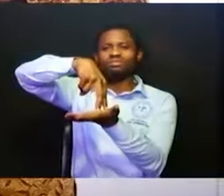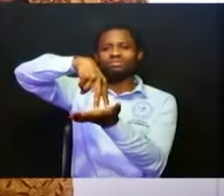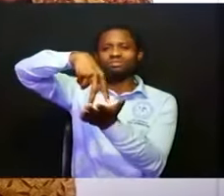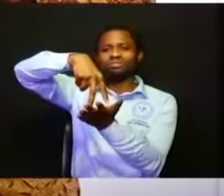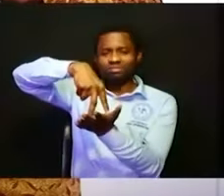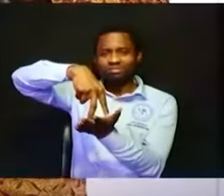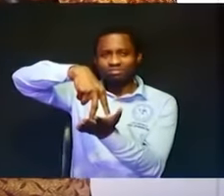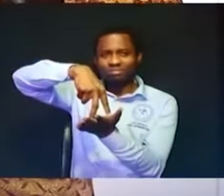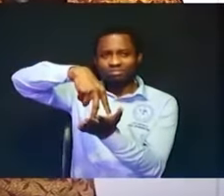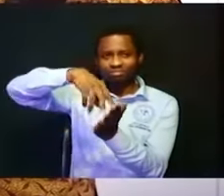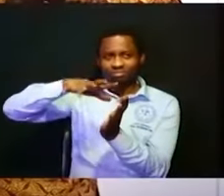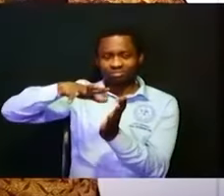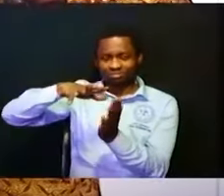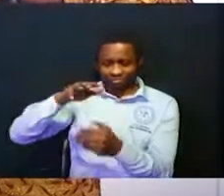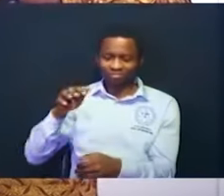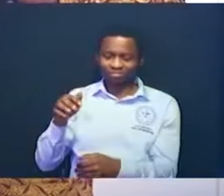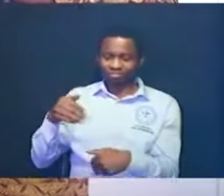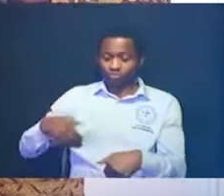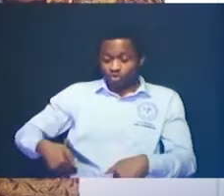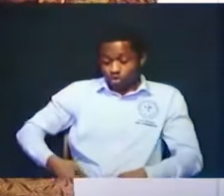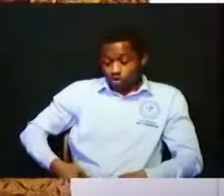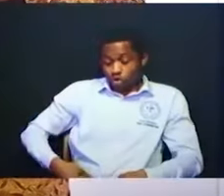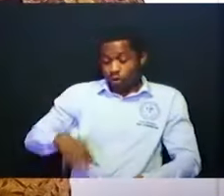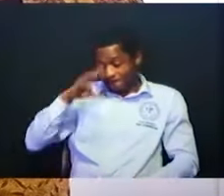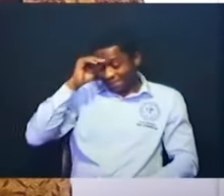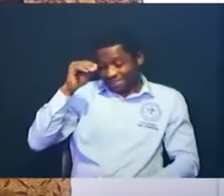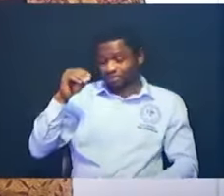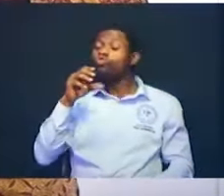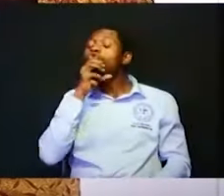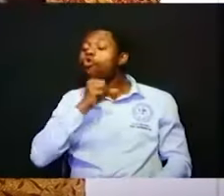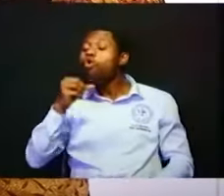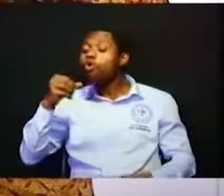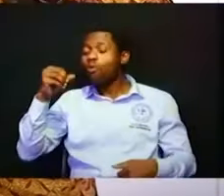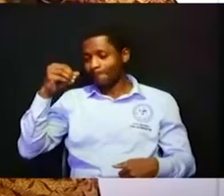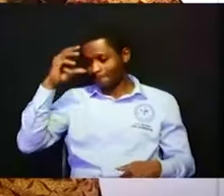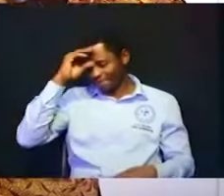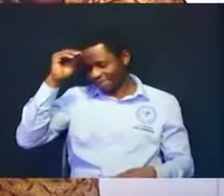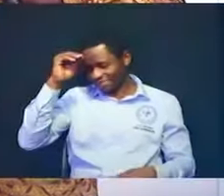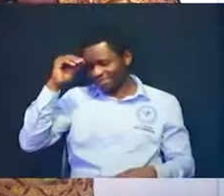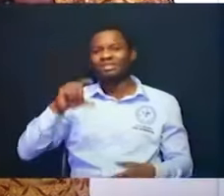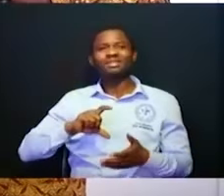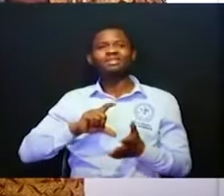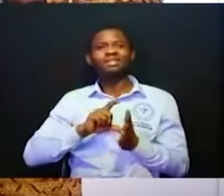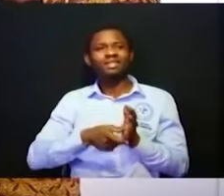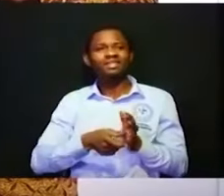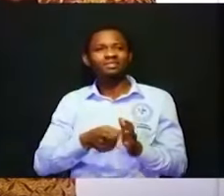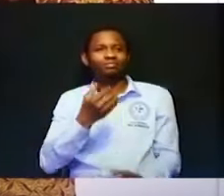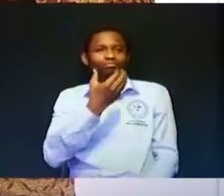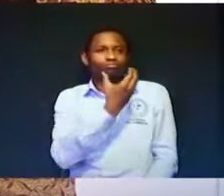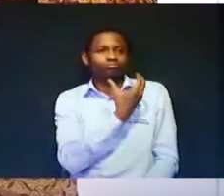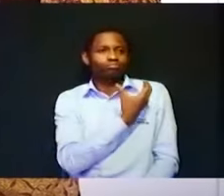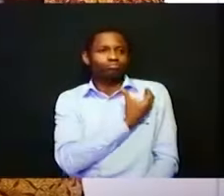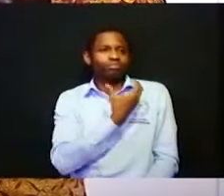men now young men old men the chief men refrain from speaking and covered their